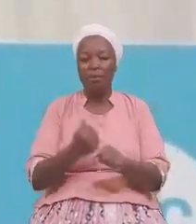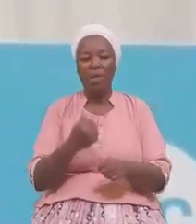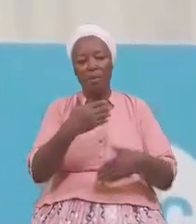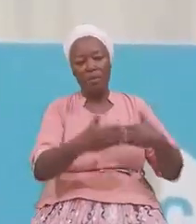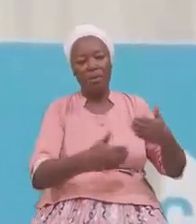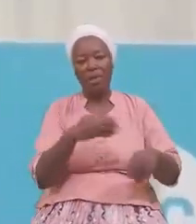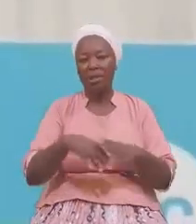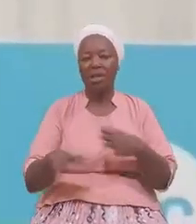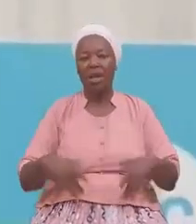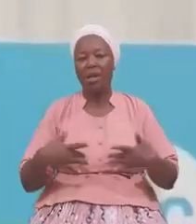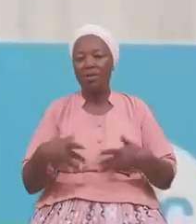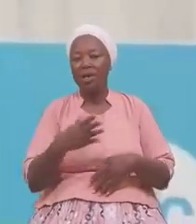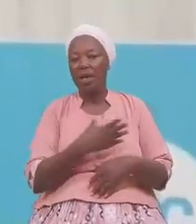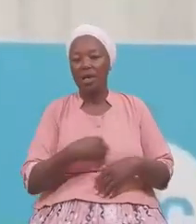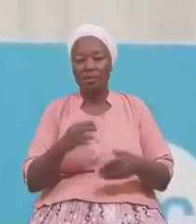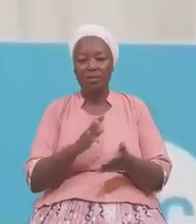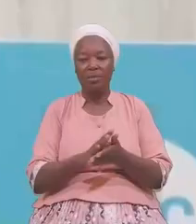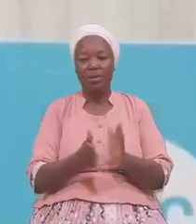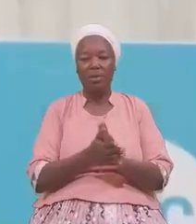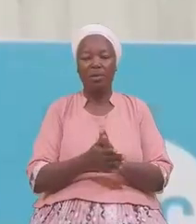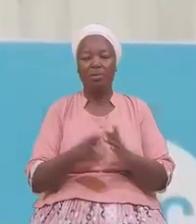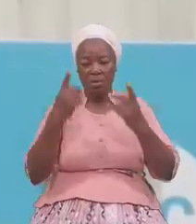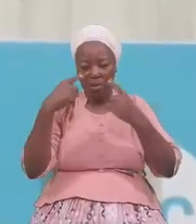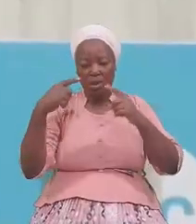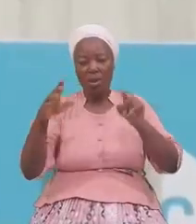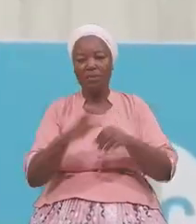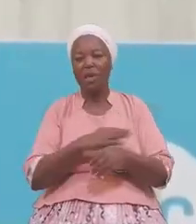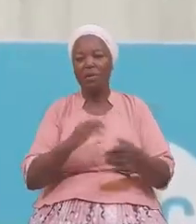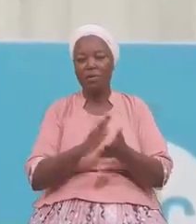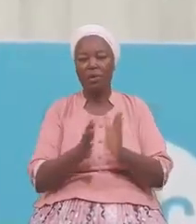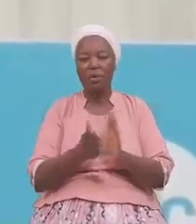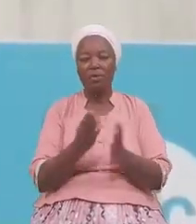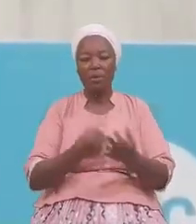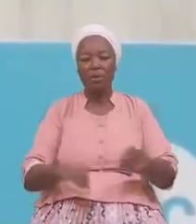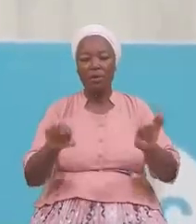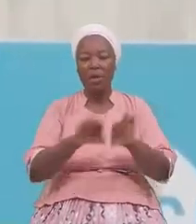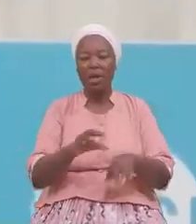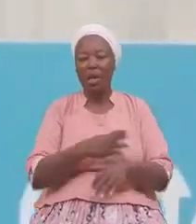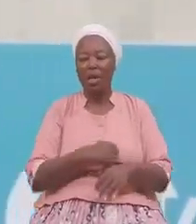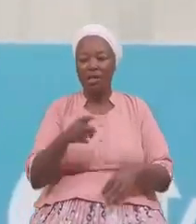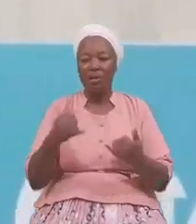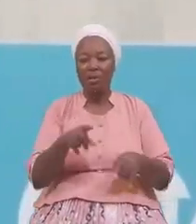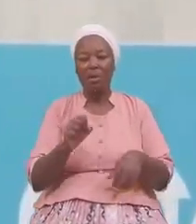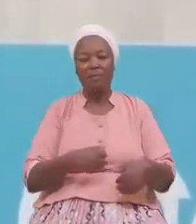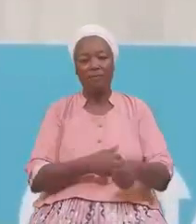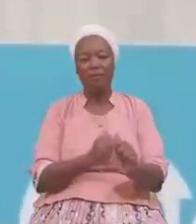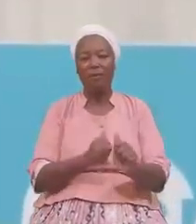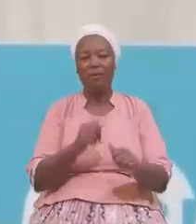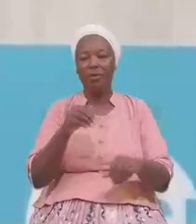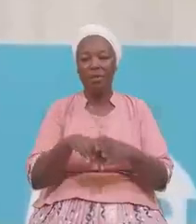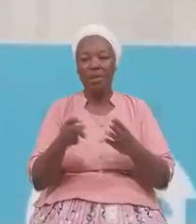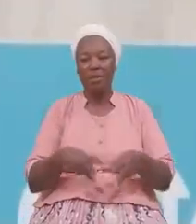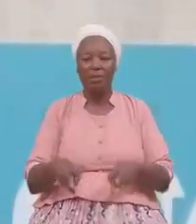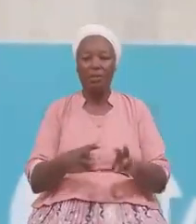progress in life, and become successful, and become significant. And now you can follow in the